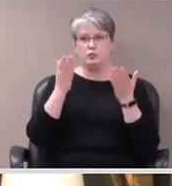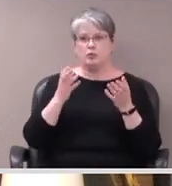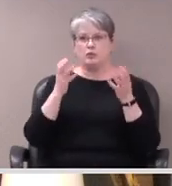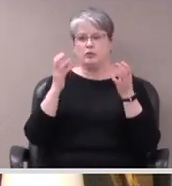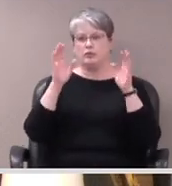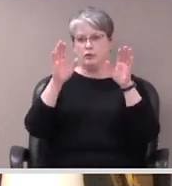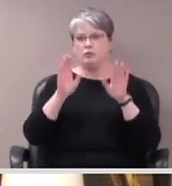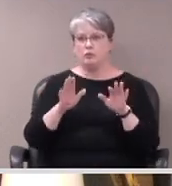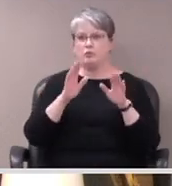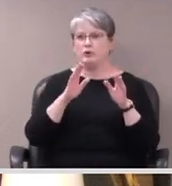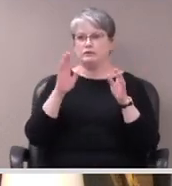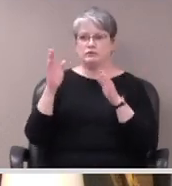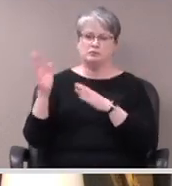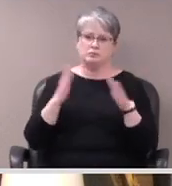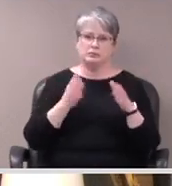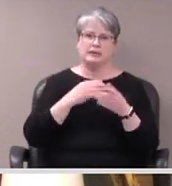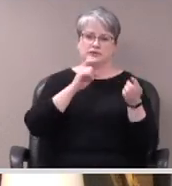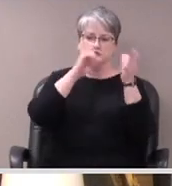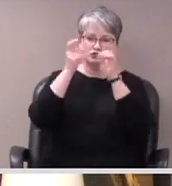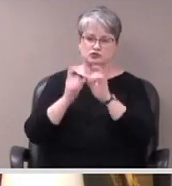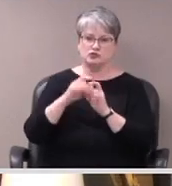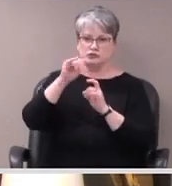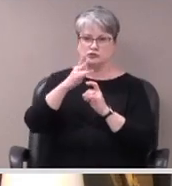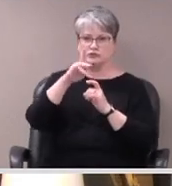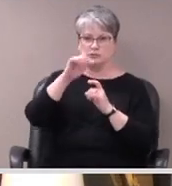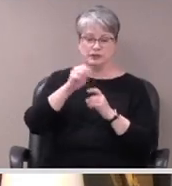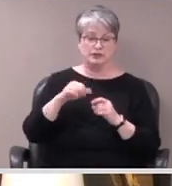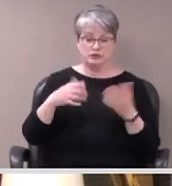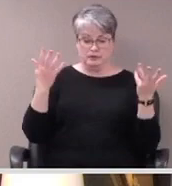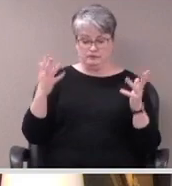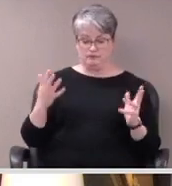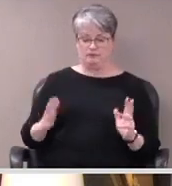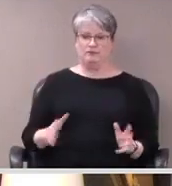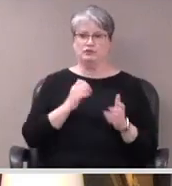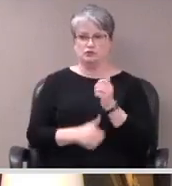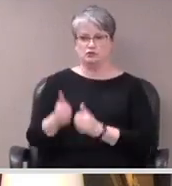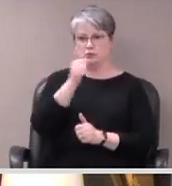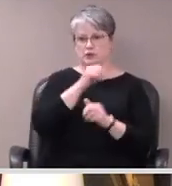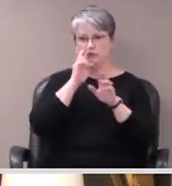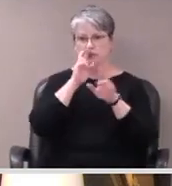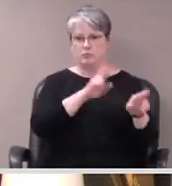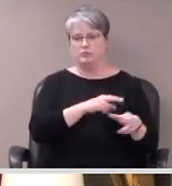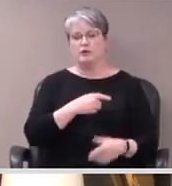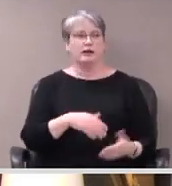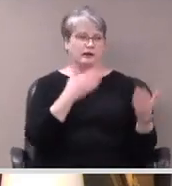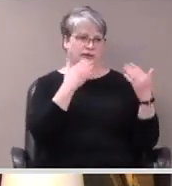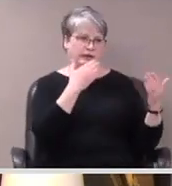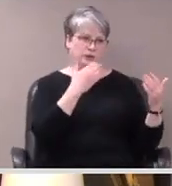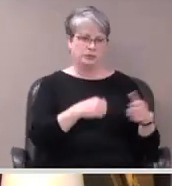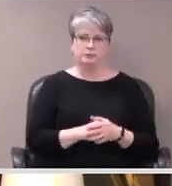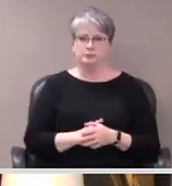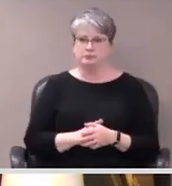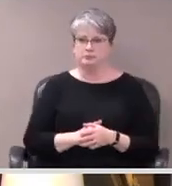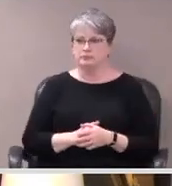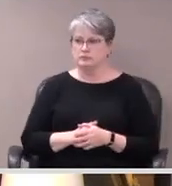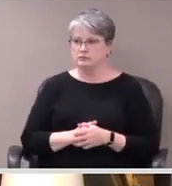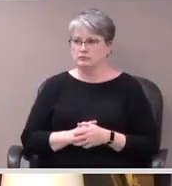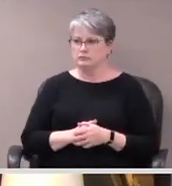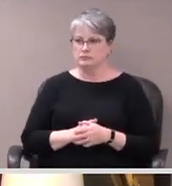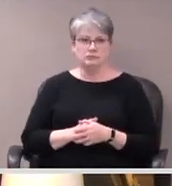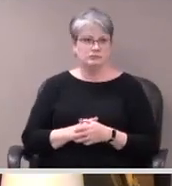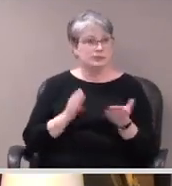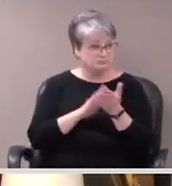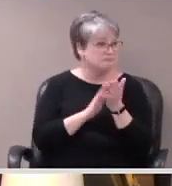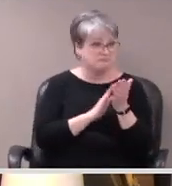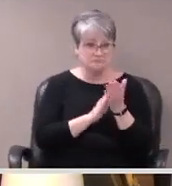have to change JCPS. Thank you, and that concludes the superintendent report. Thank you, Dr. Polio. Give him a round of